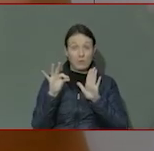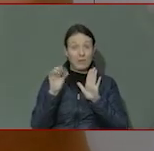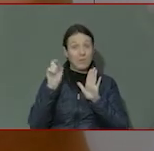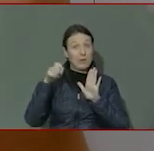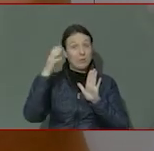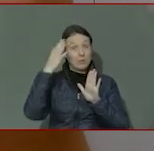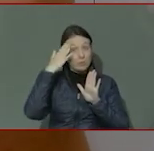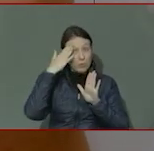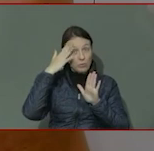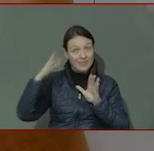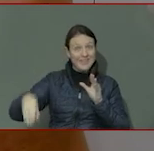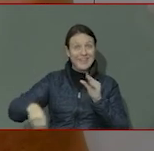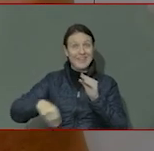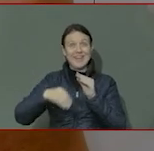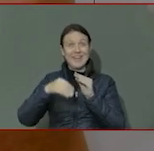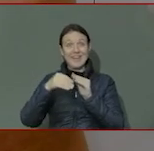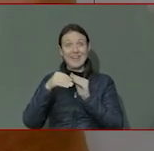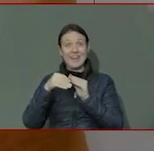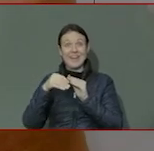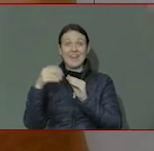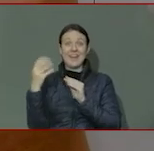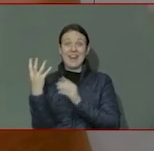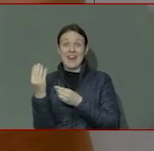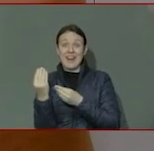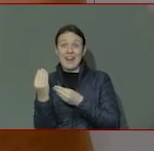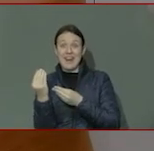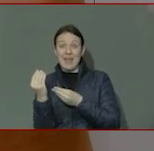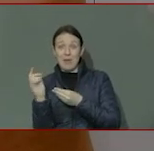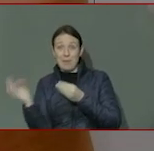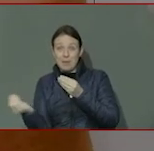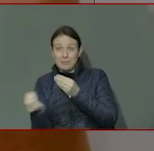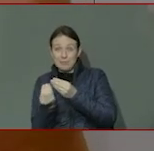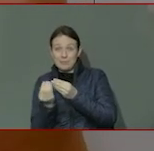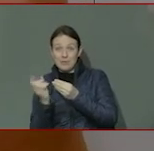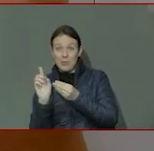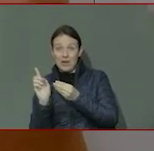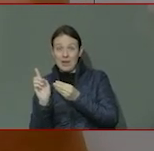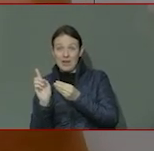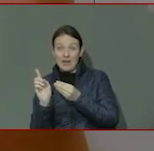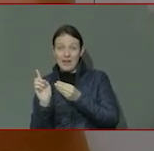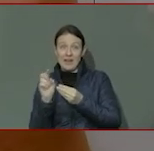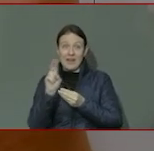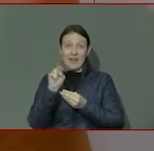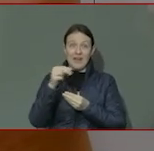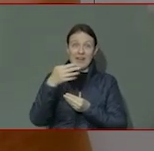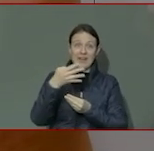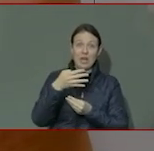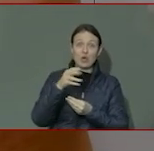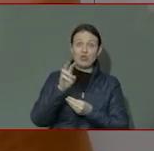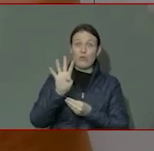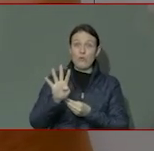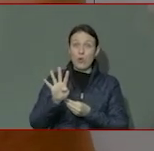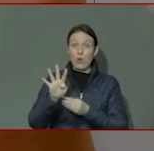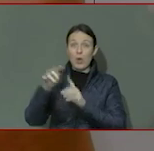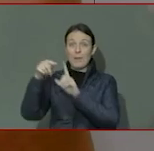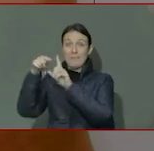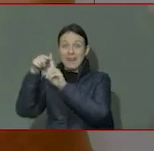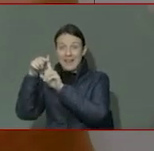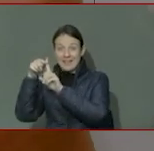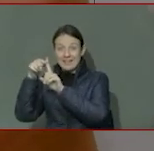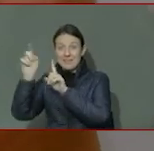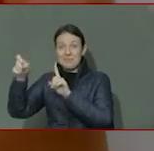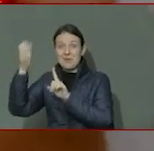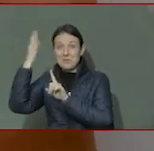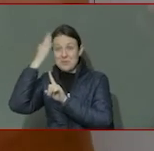as its charge. So you need to know ammonium is NH4+, okay?